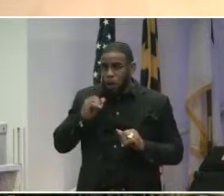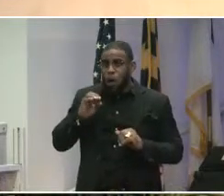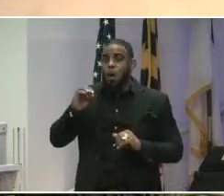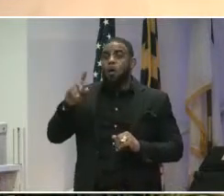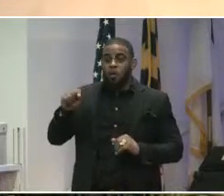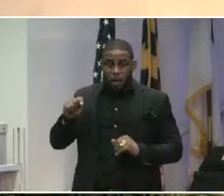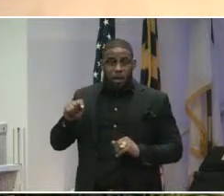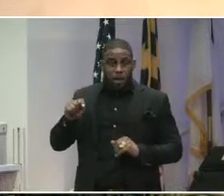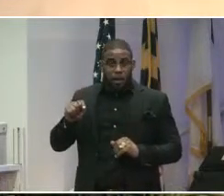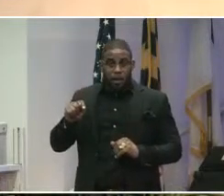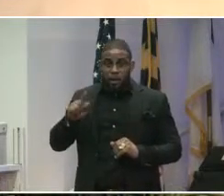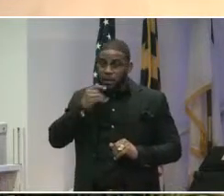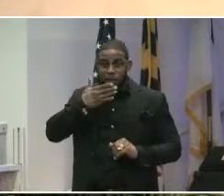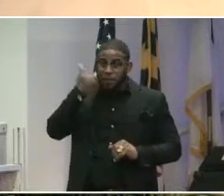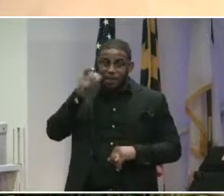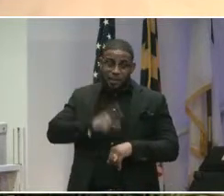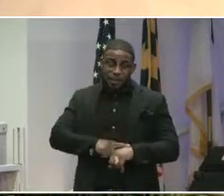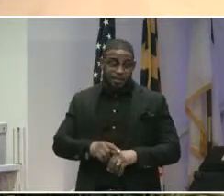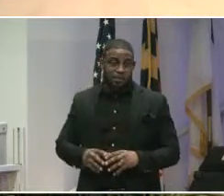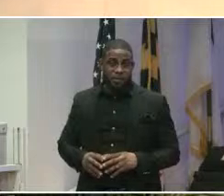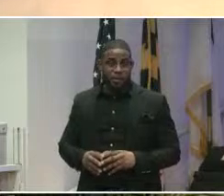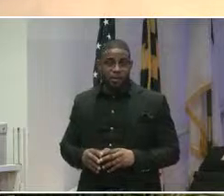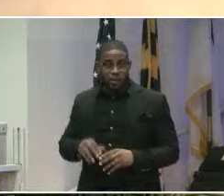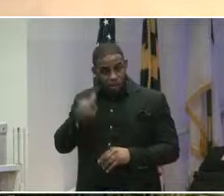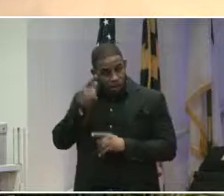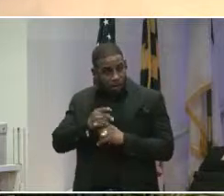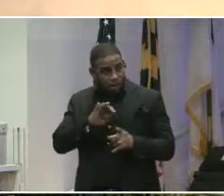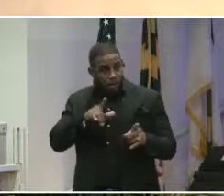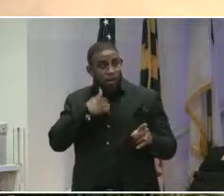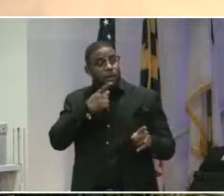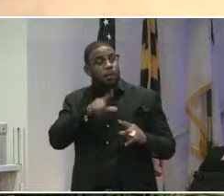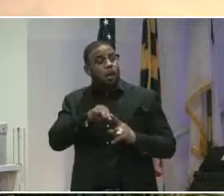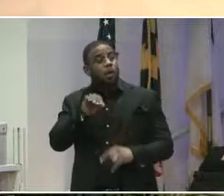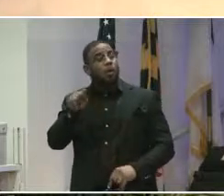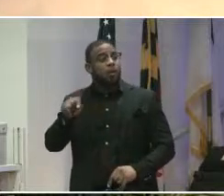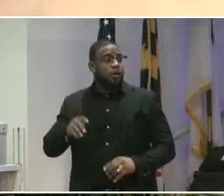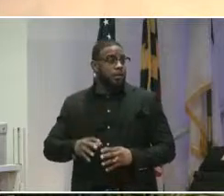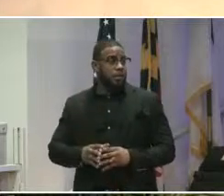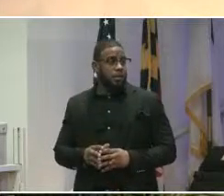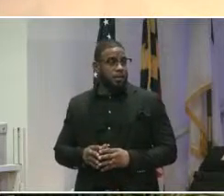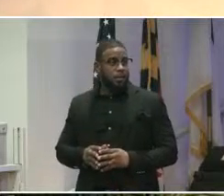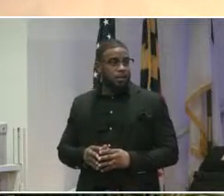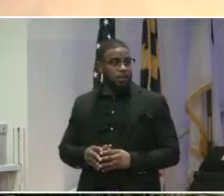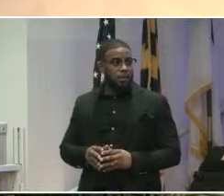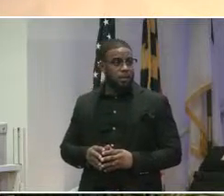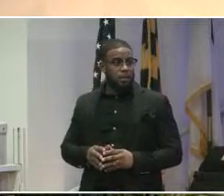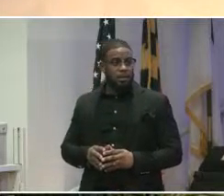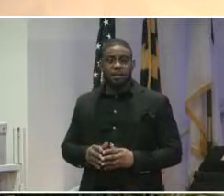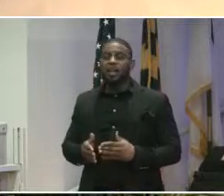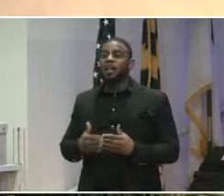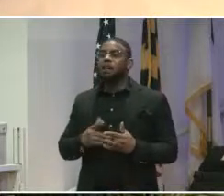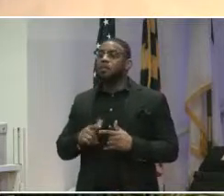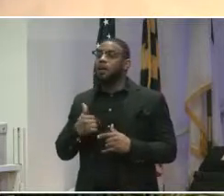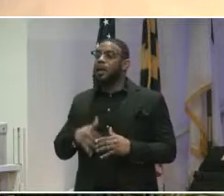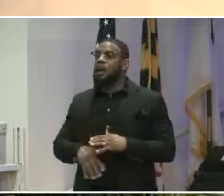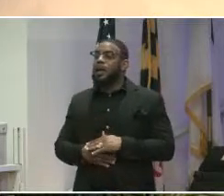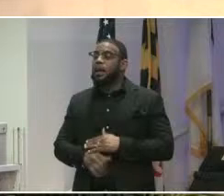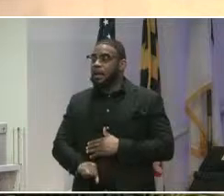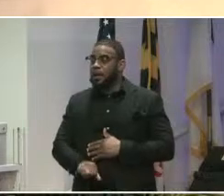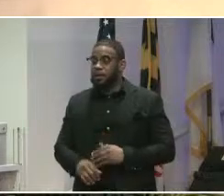overtime wasn't the best time. Brother Bill, let me tell you about overtime. Even when I came